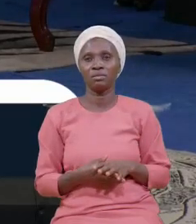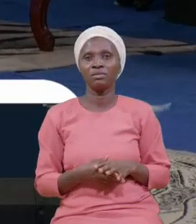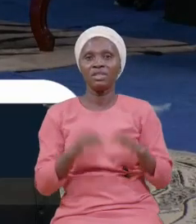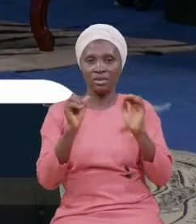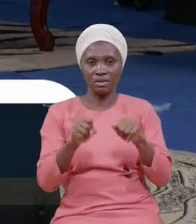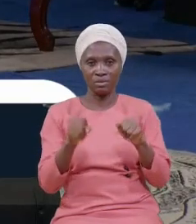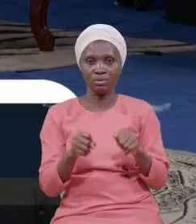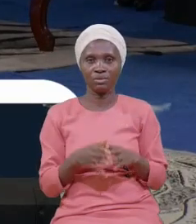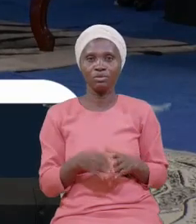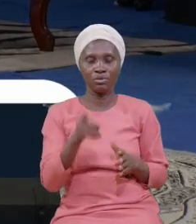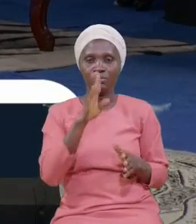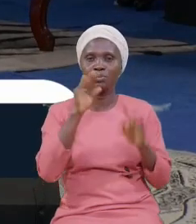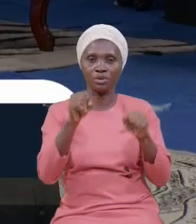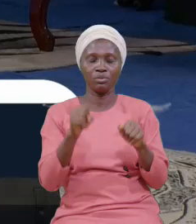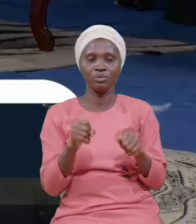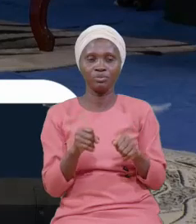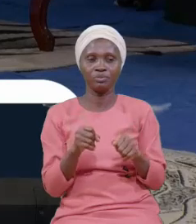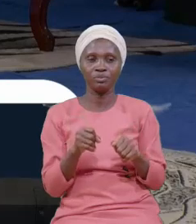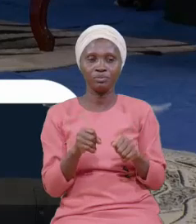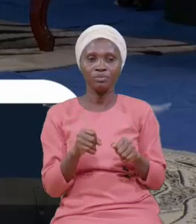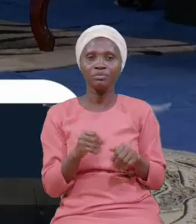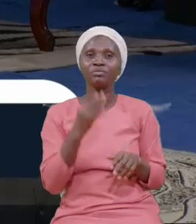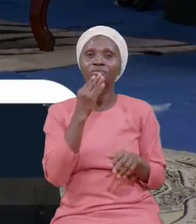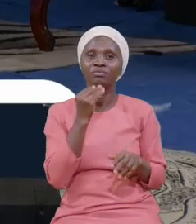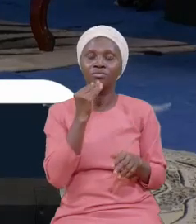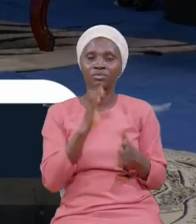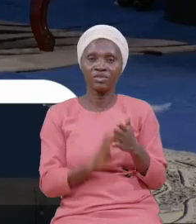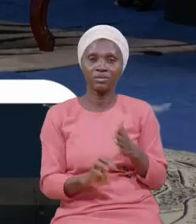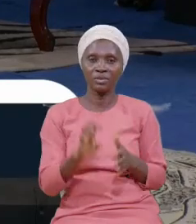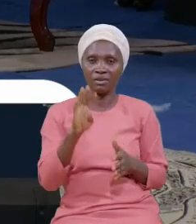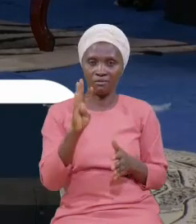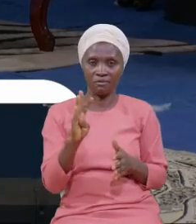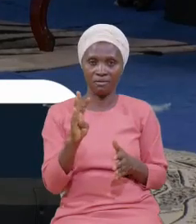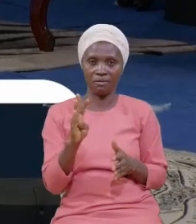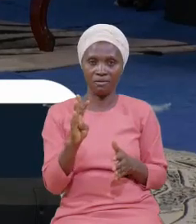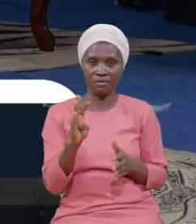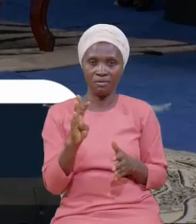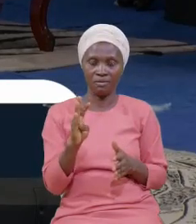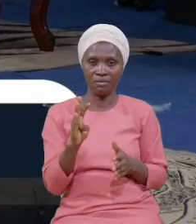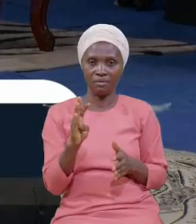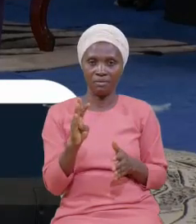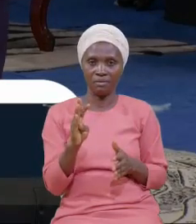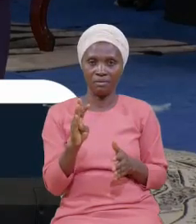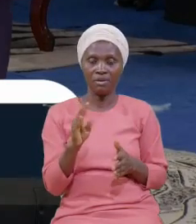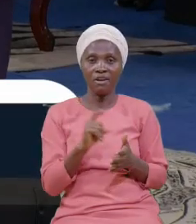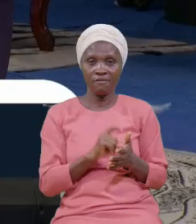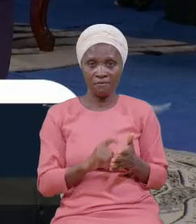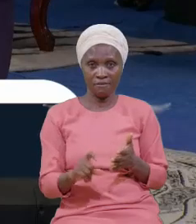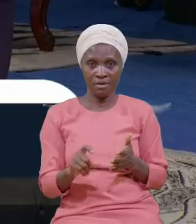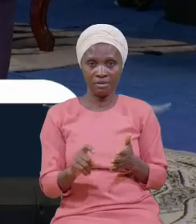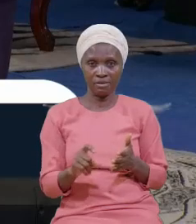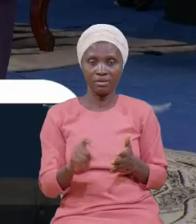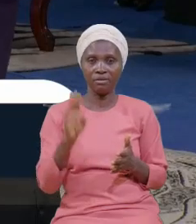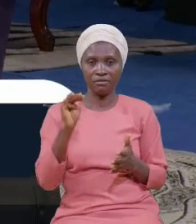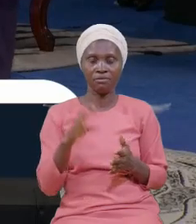Look at chapter 4, Hebrews. Chapter 4, we're looking at verse 14. Seeing